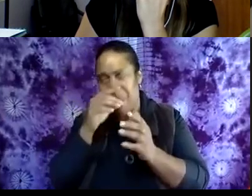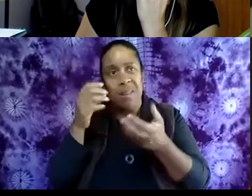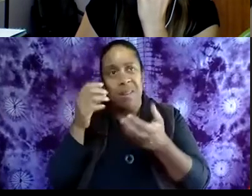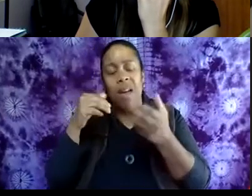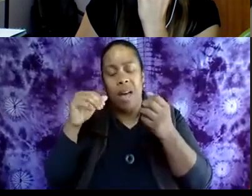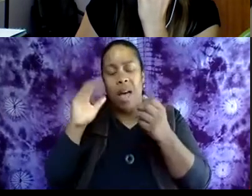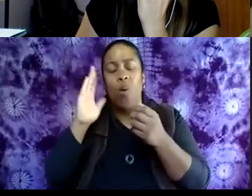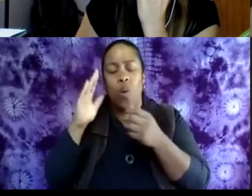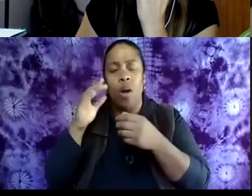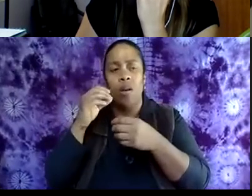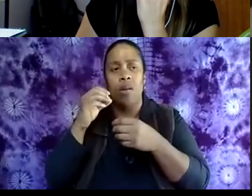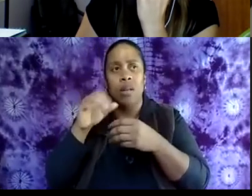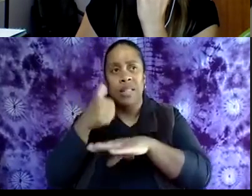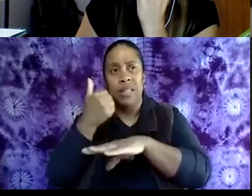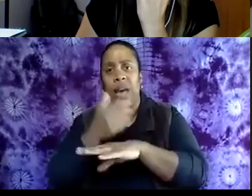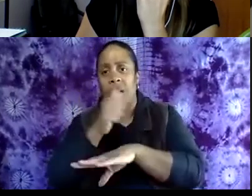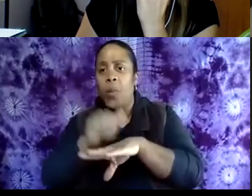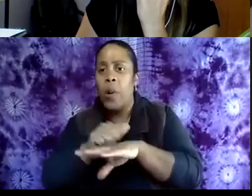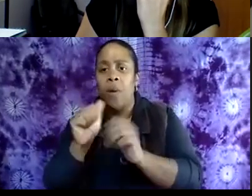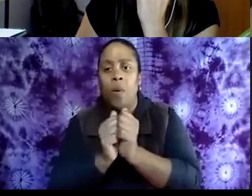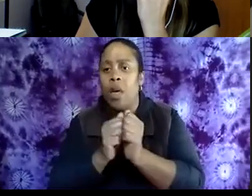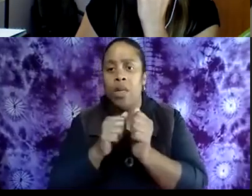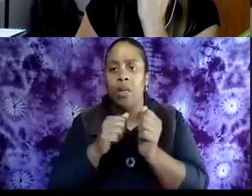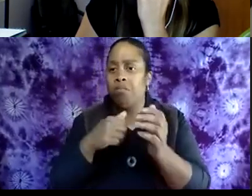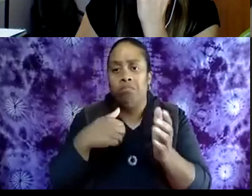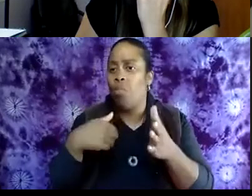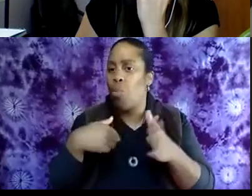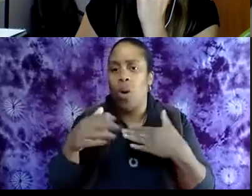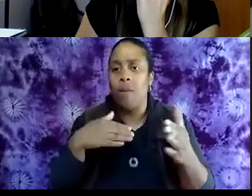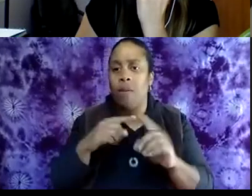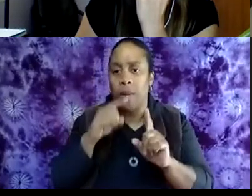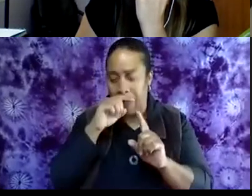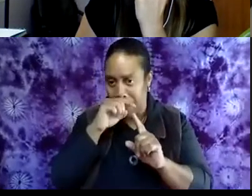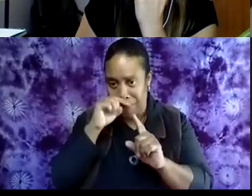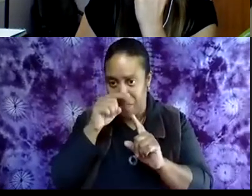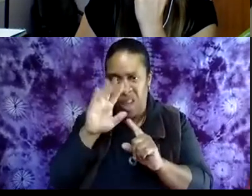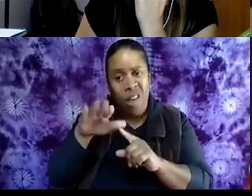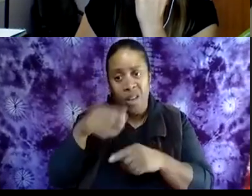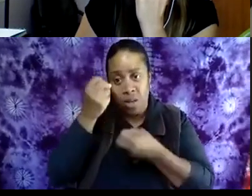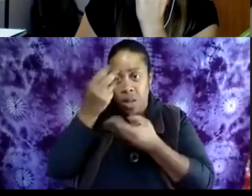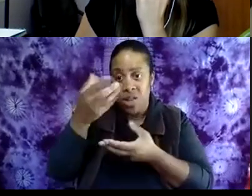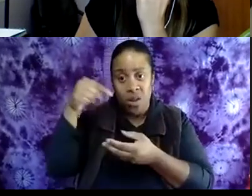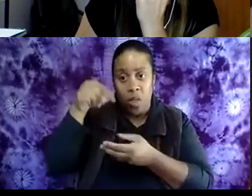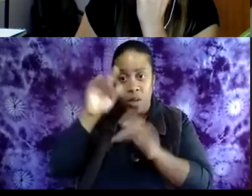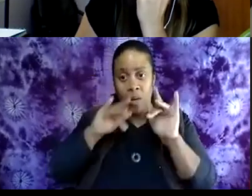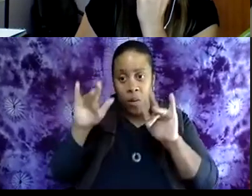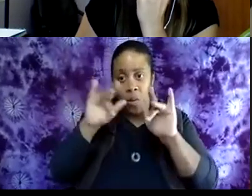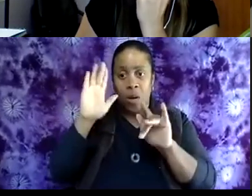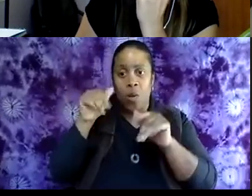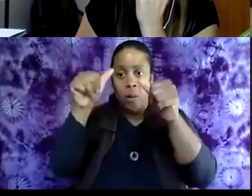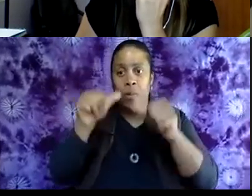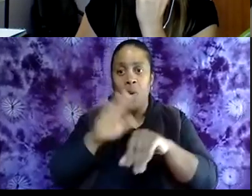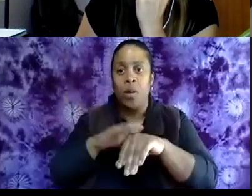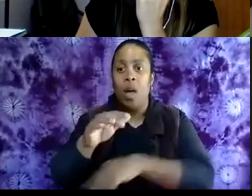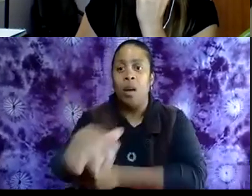with anybody. Yeah, and I say just I want to make sure that you know this is recorded and it's posted online. And then we generally ask